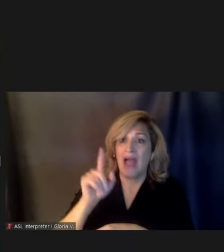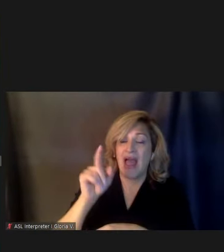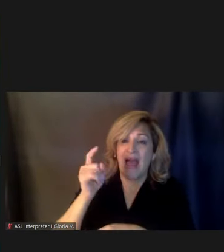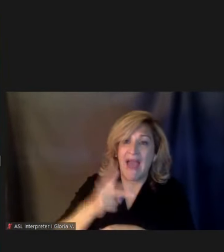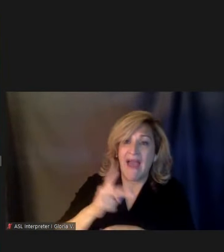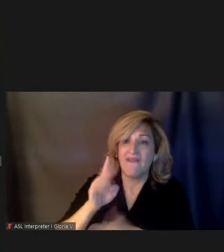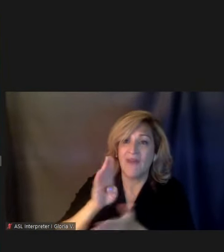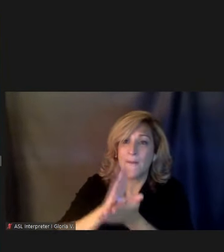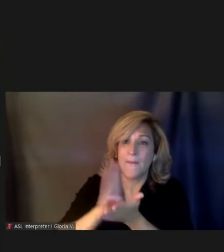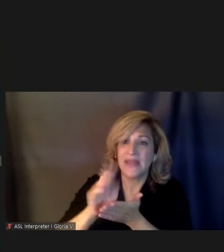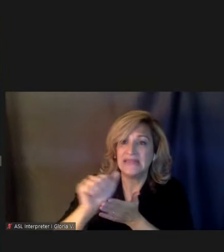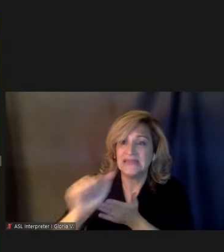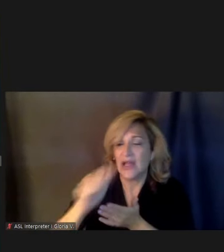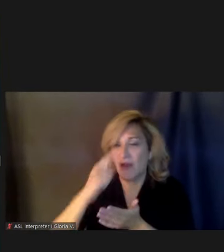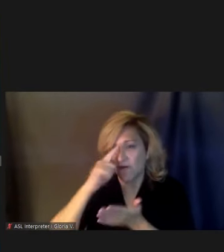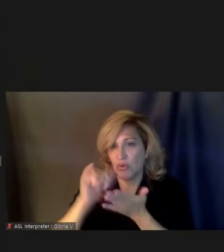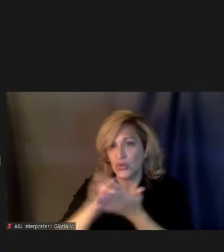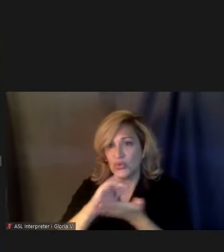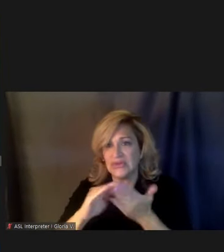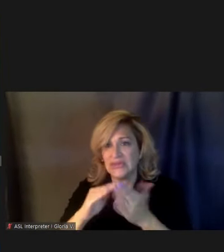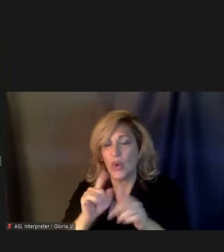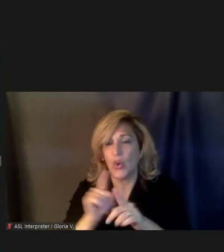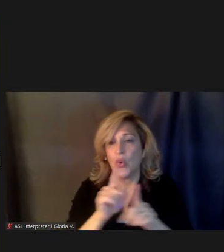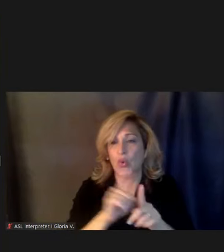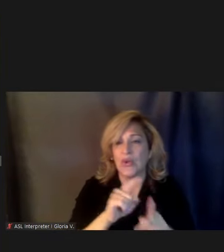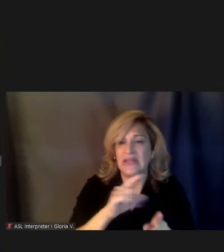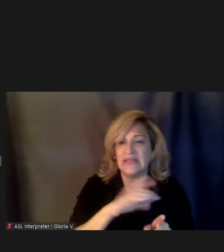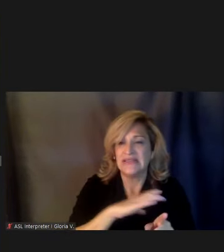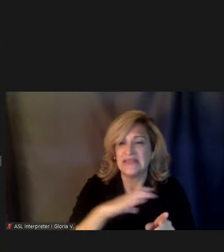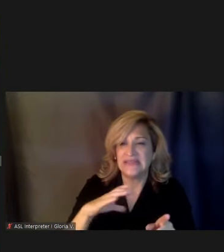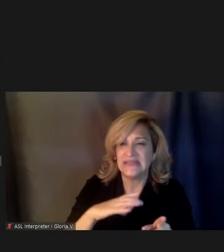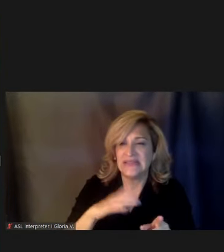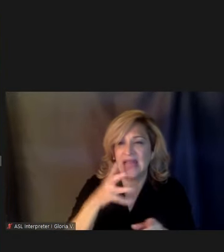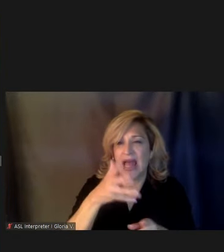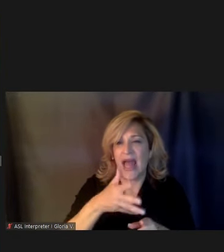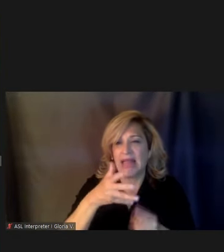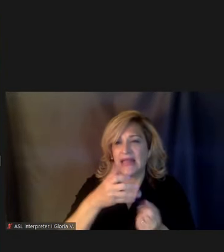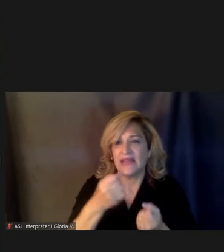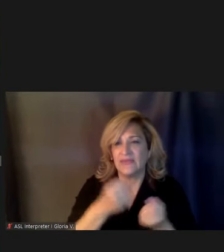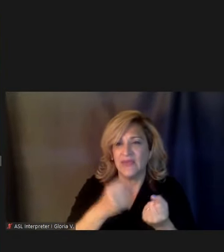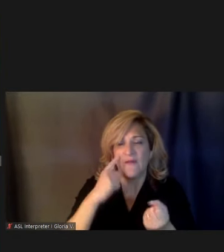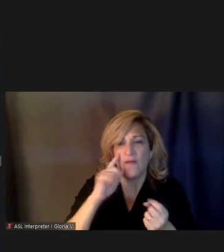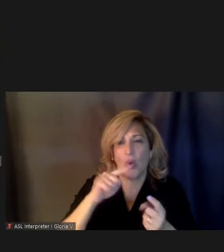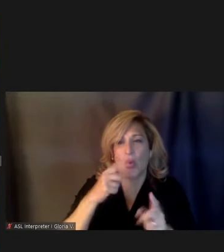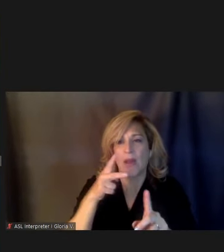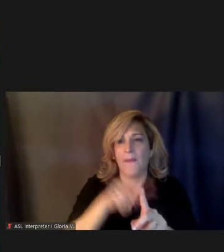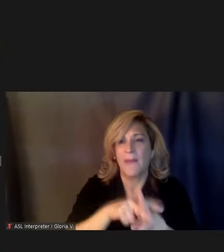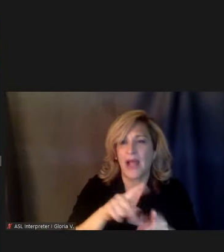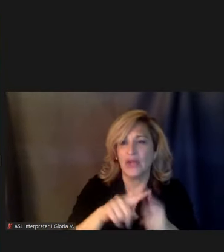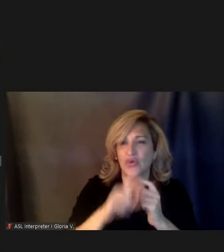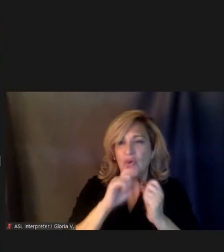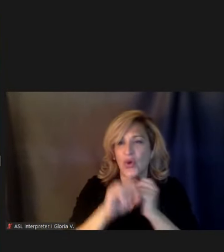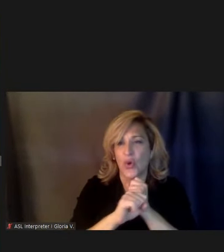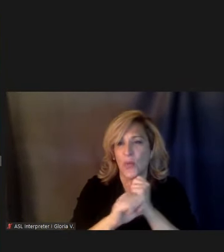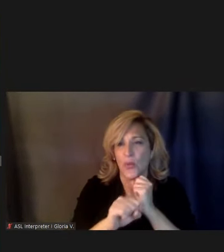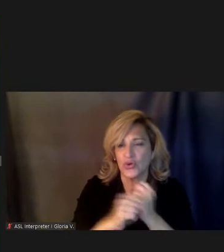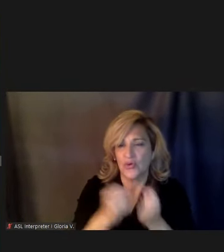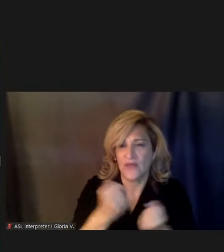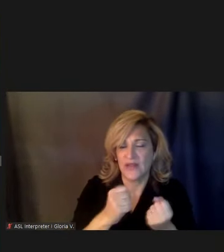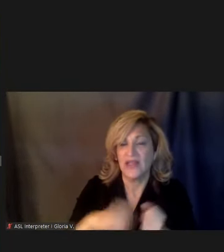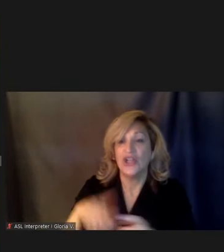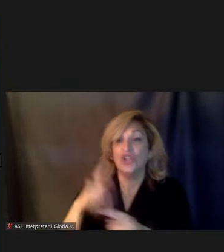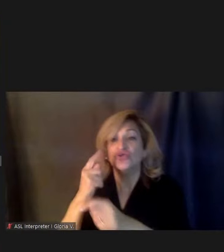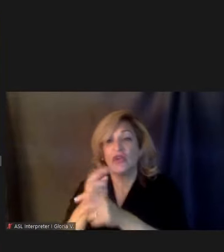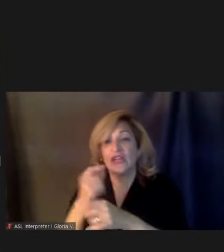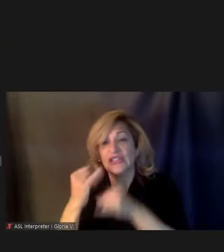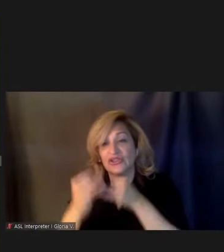well as the absurd citizen engine idling tickets that only apply to commercial vehicles. The trucking industry in total pays about $1.2